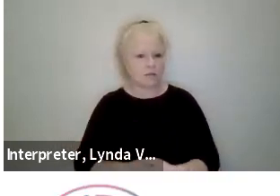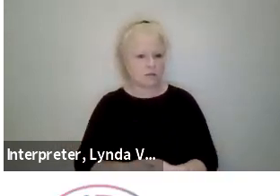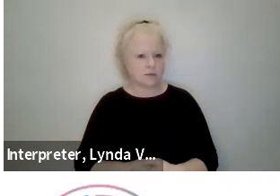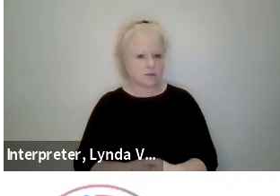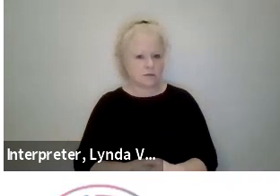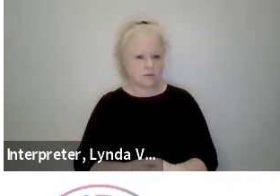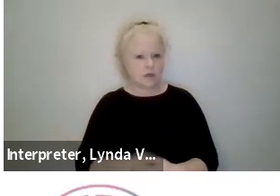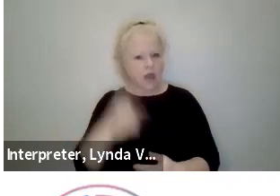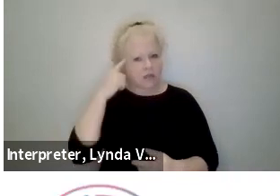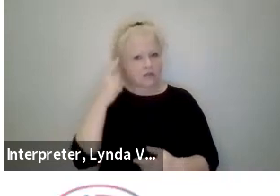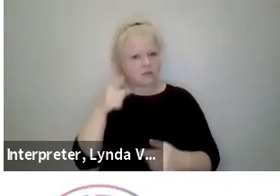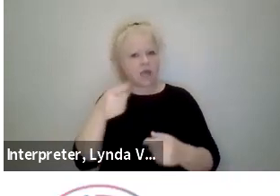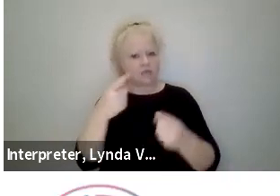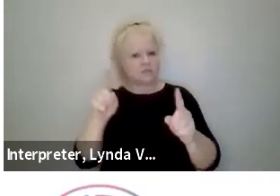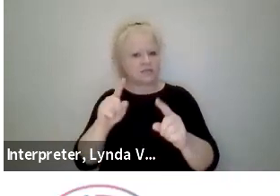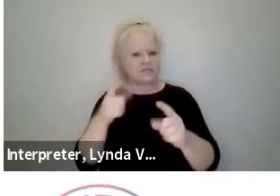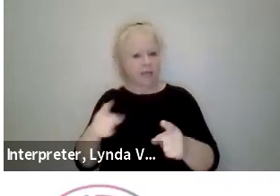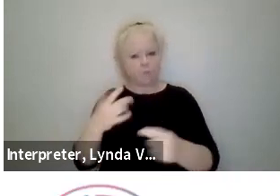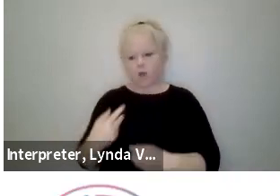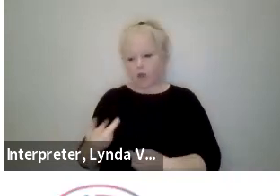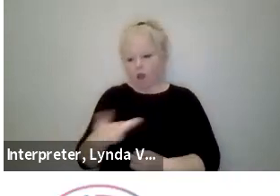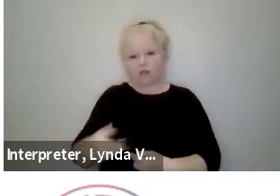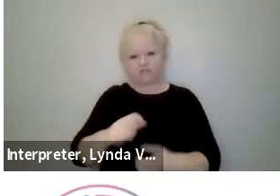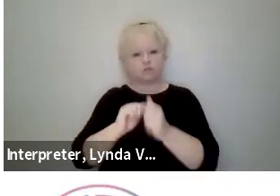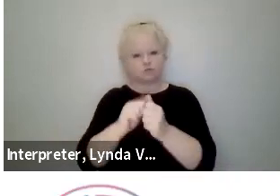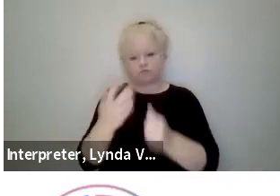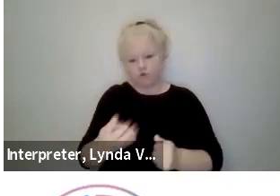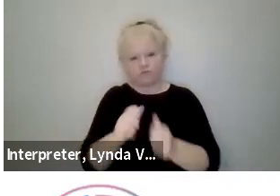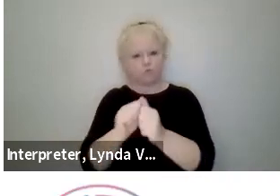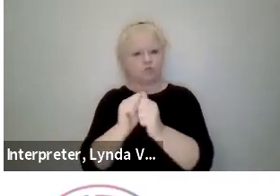that's made that success happen. So we've been very fortunate. I know